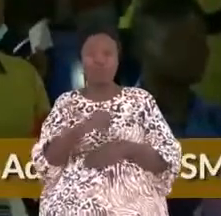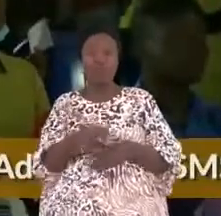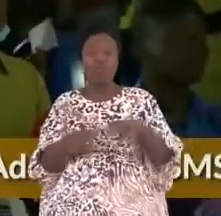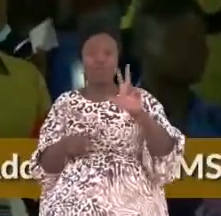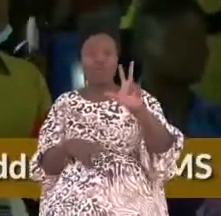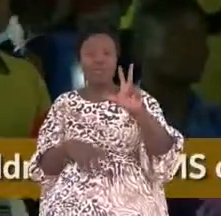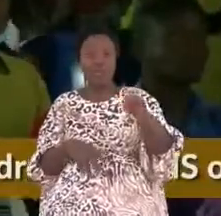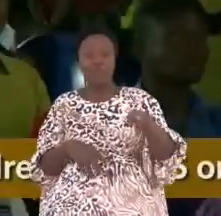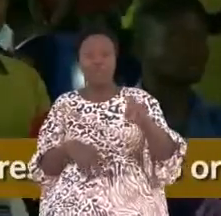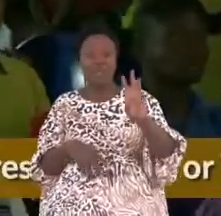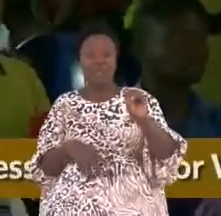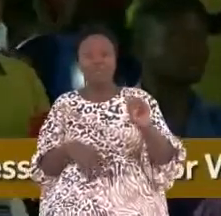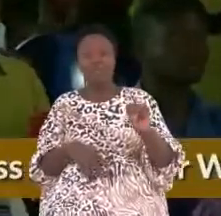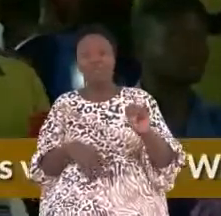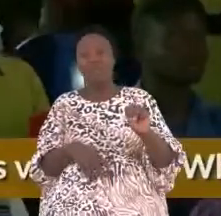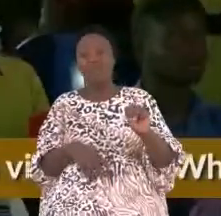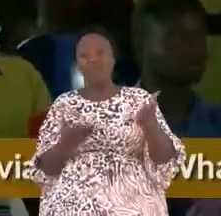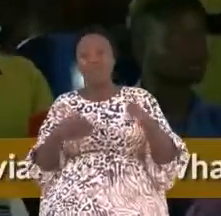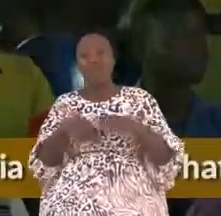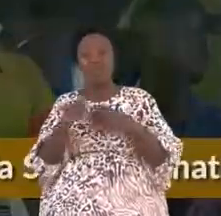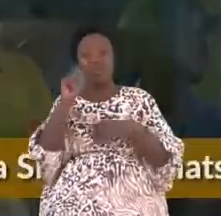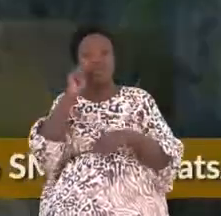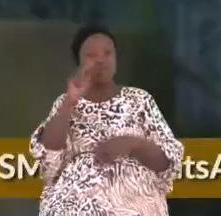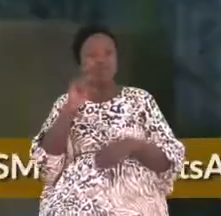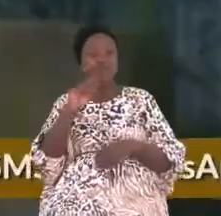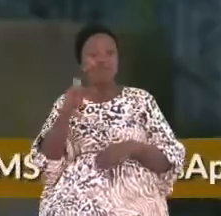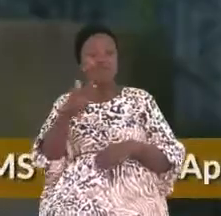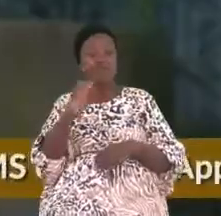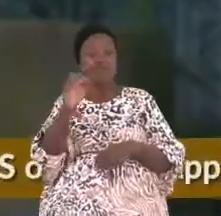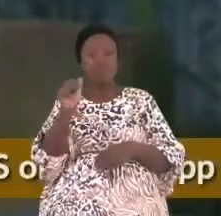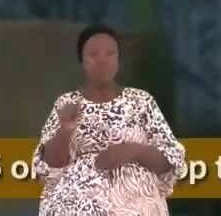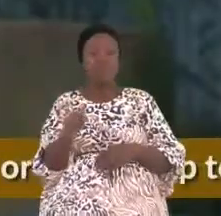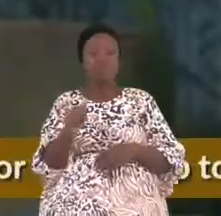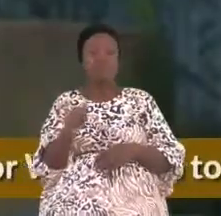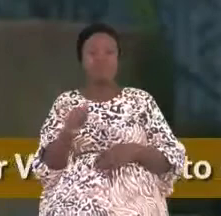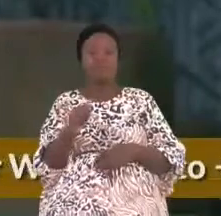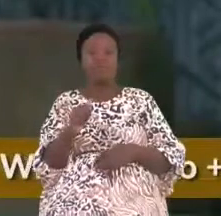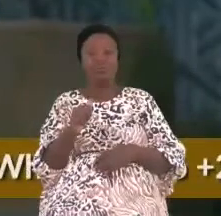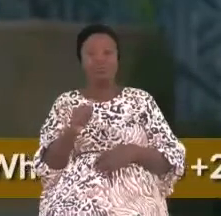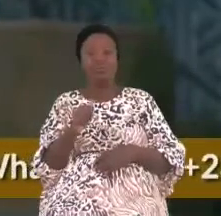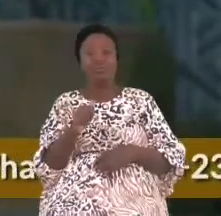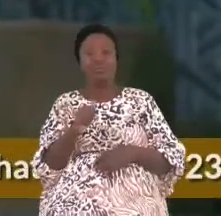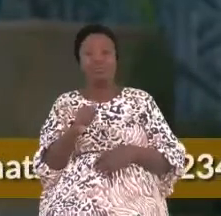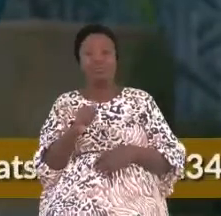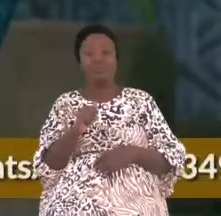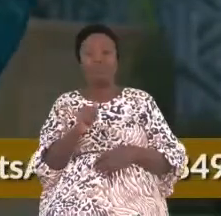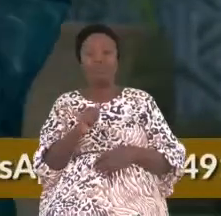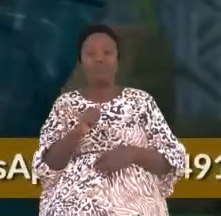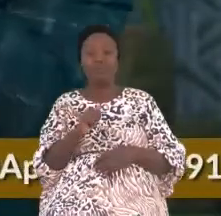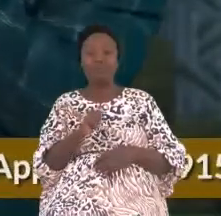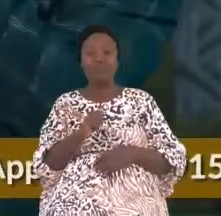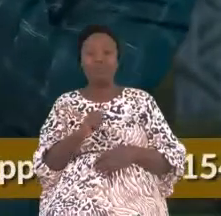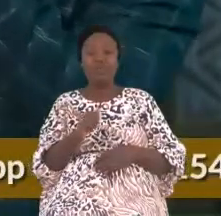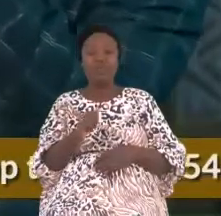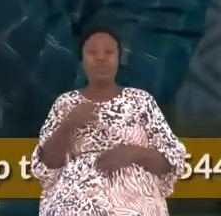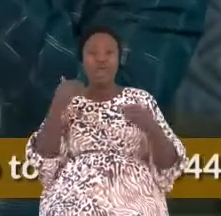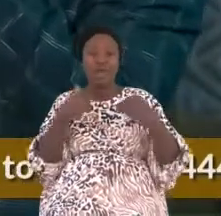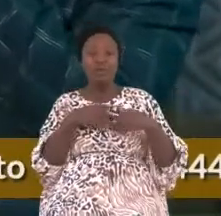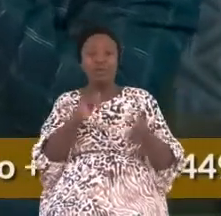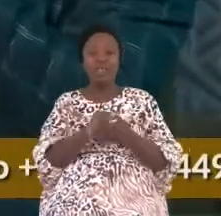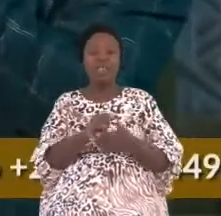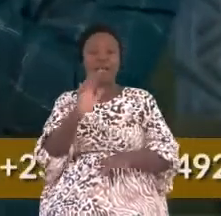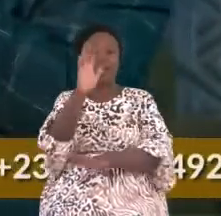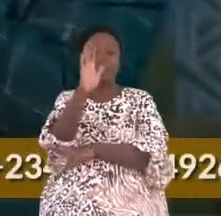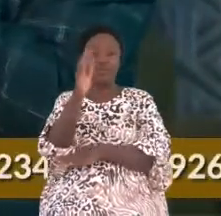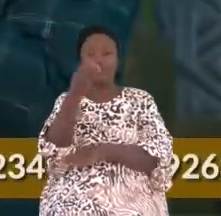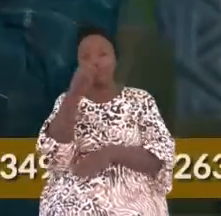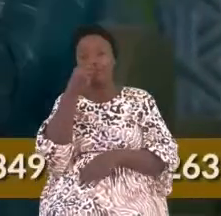a beautiful hall by my right hand side there as you are coming you see 13 hole 2 we are going to have lunch hour with